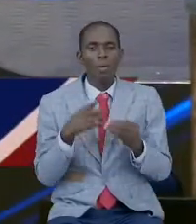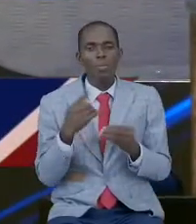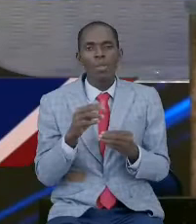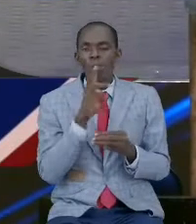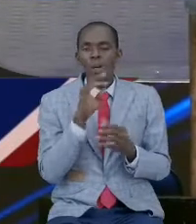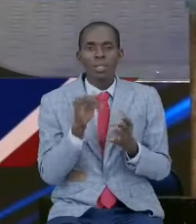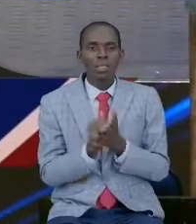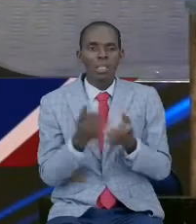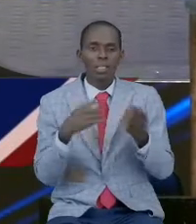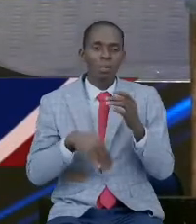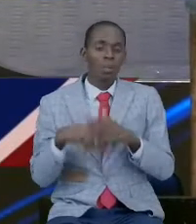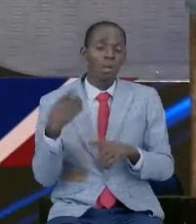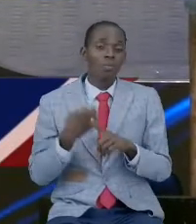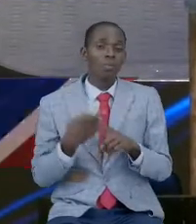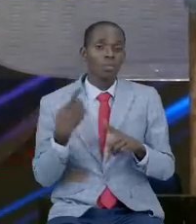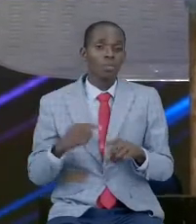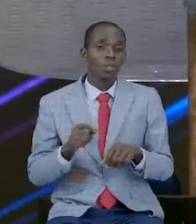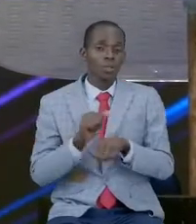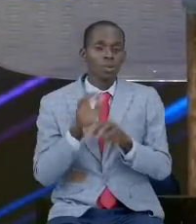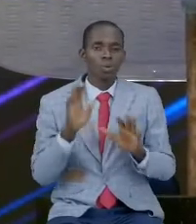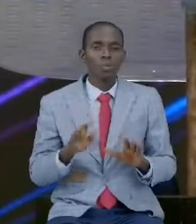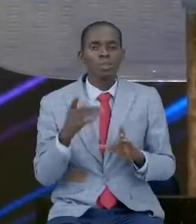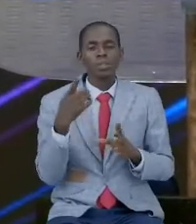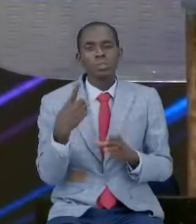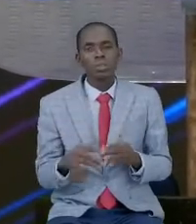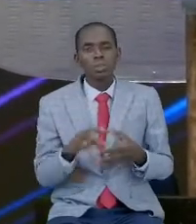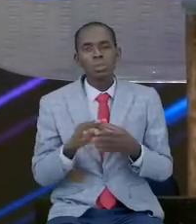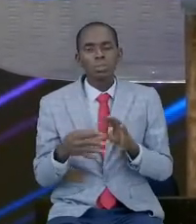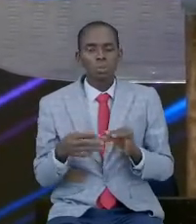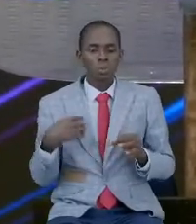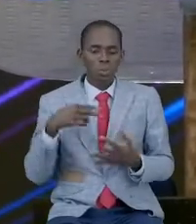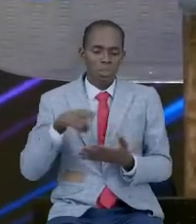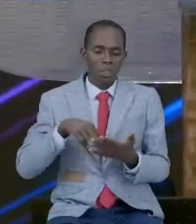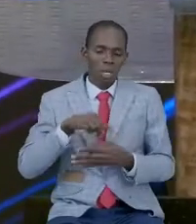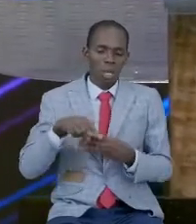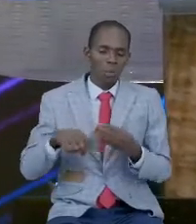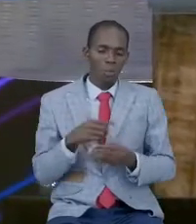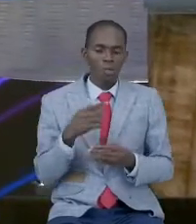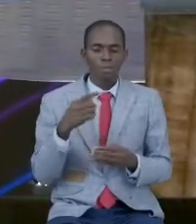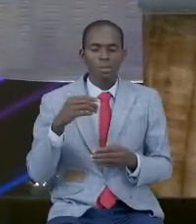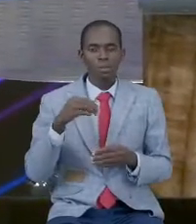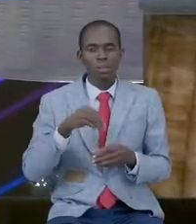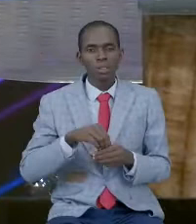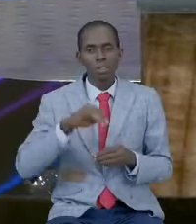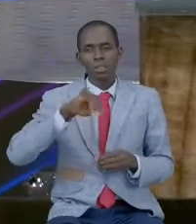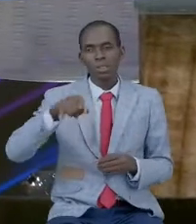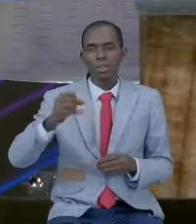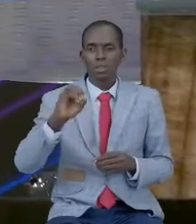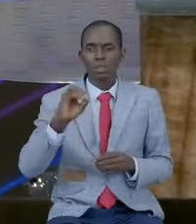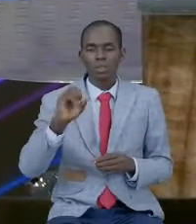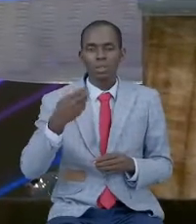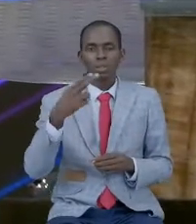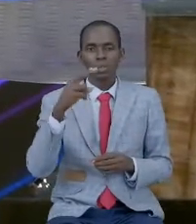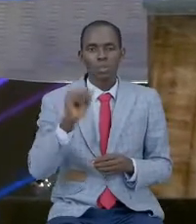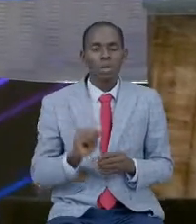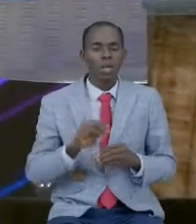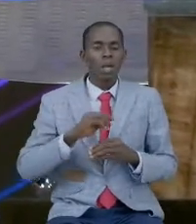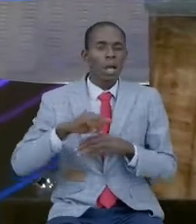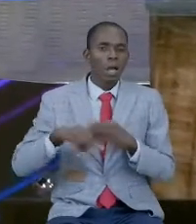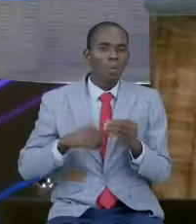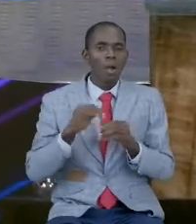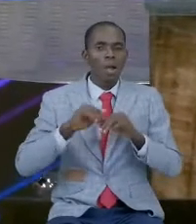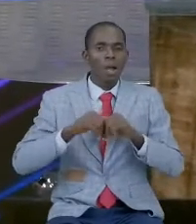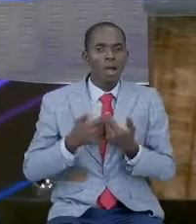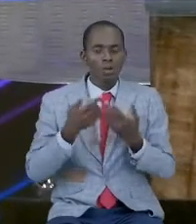out of the rock. The stories were read about in Joshua, about how the children of